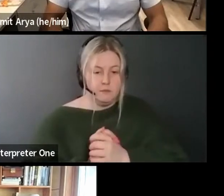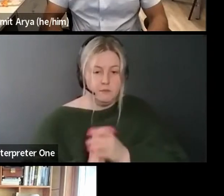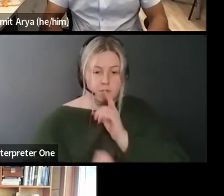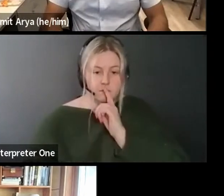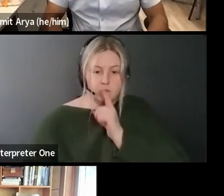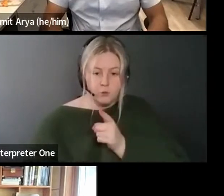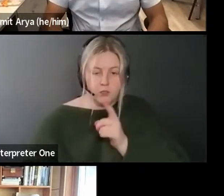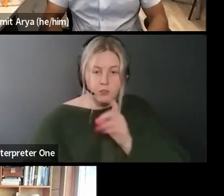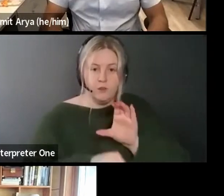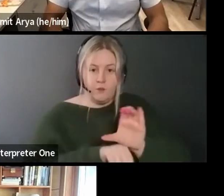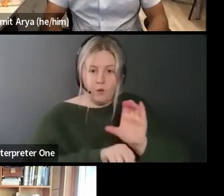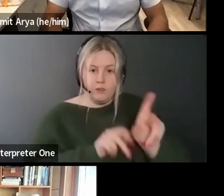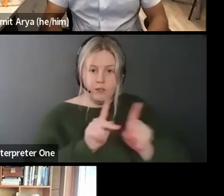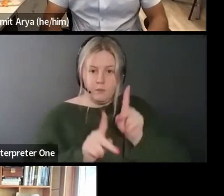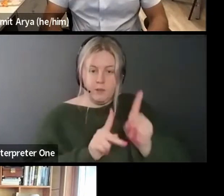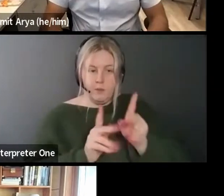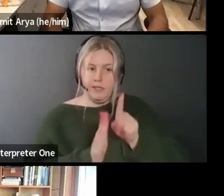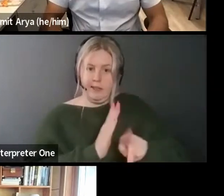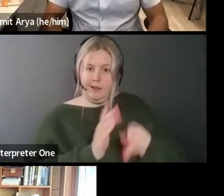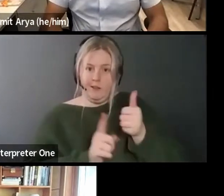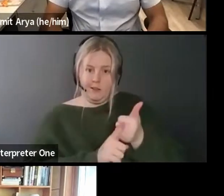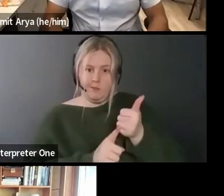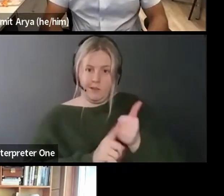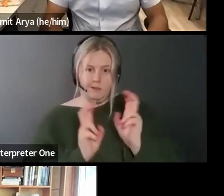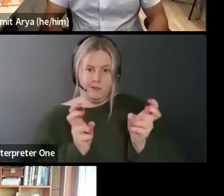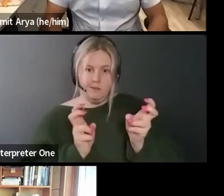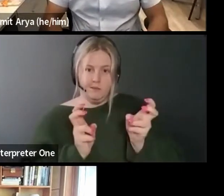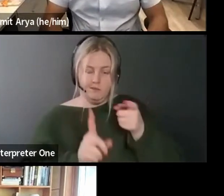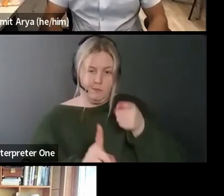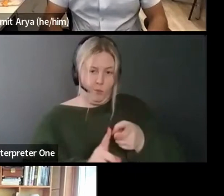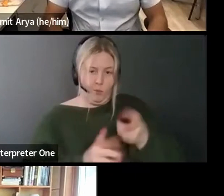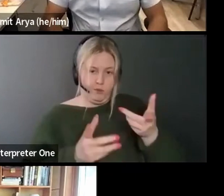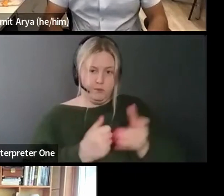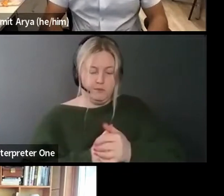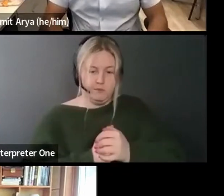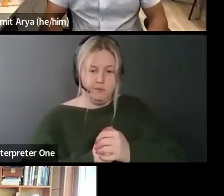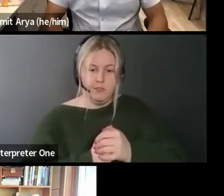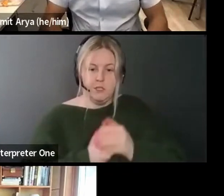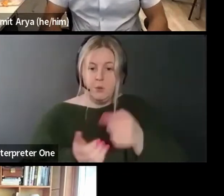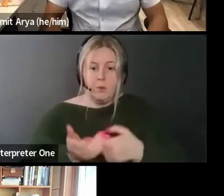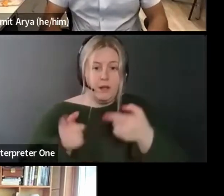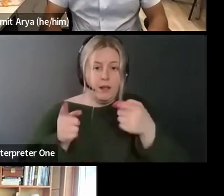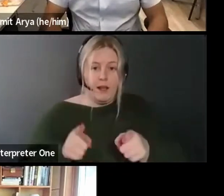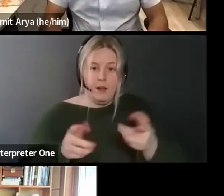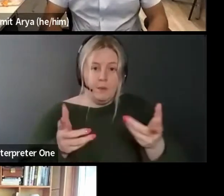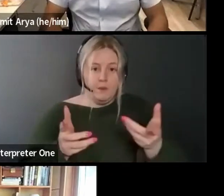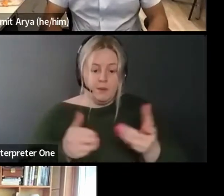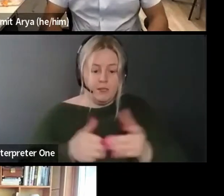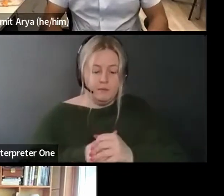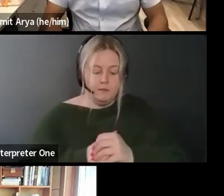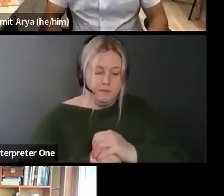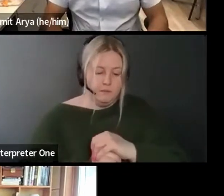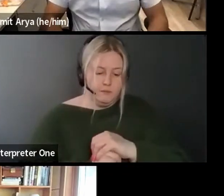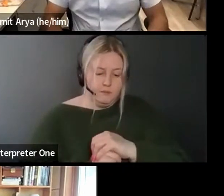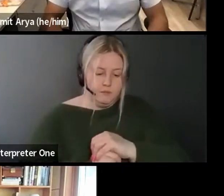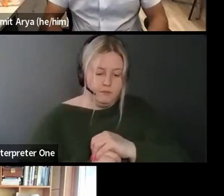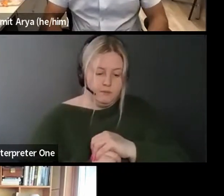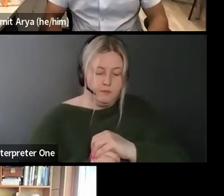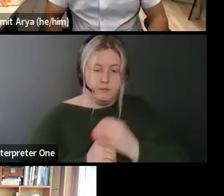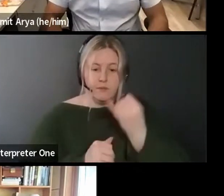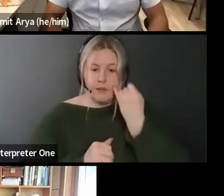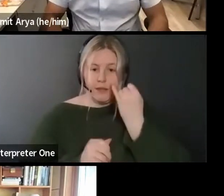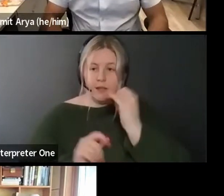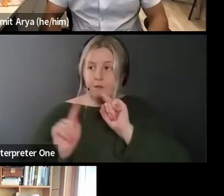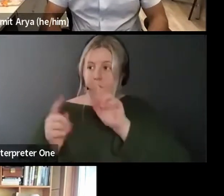to kill themselves because what happens is that death by incarceration is